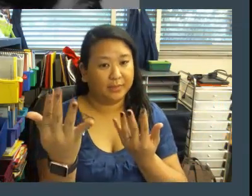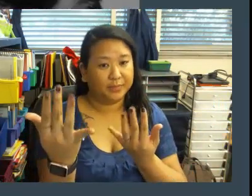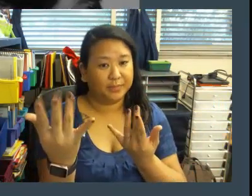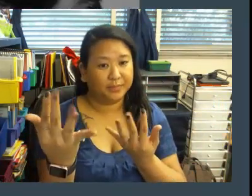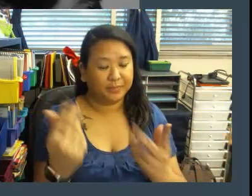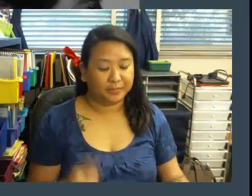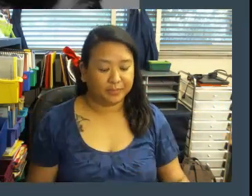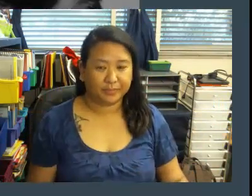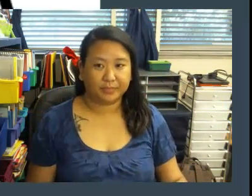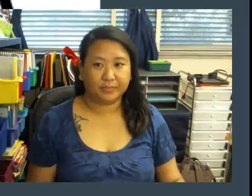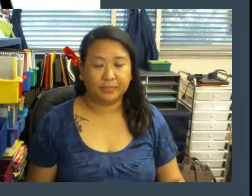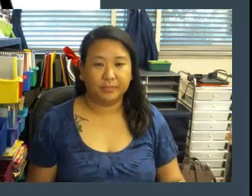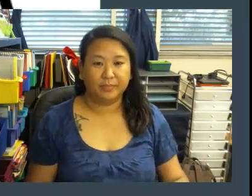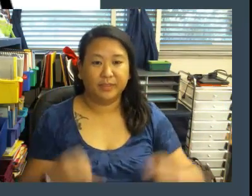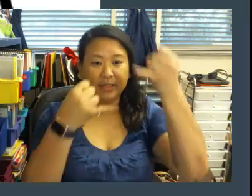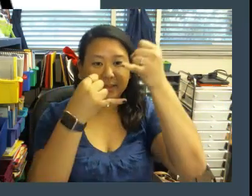Wait.